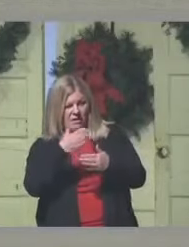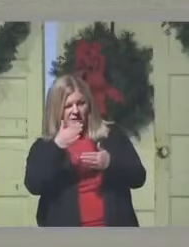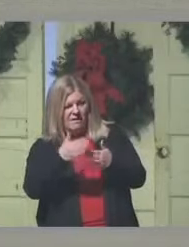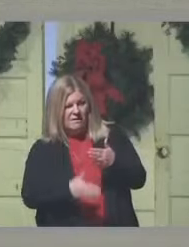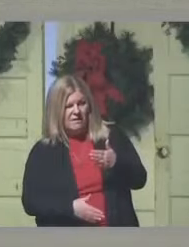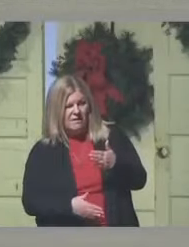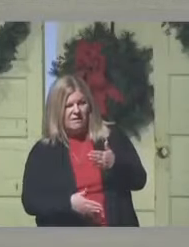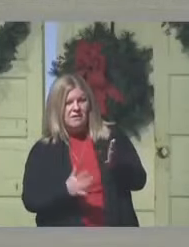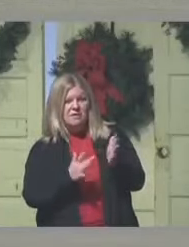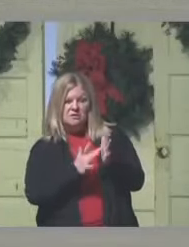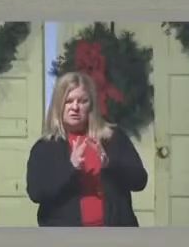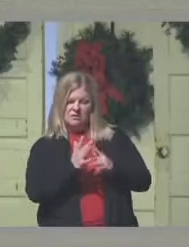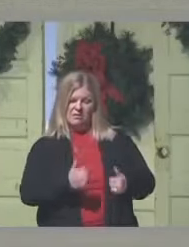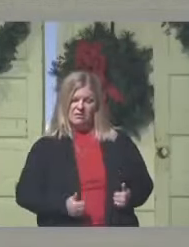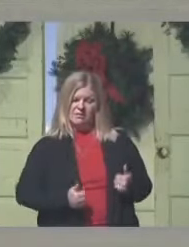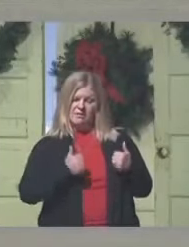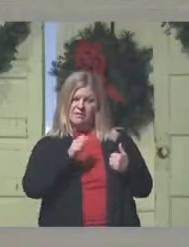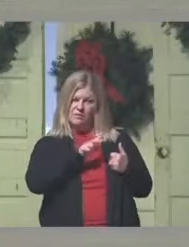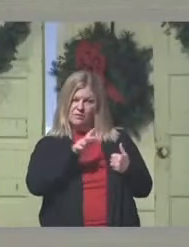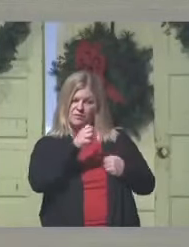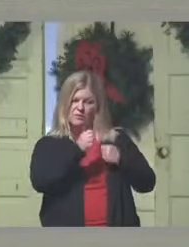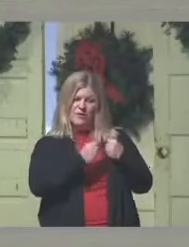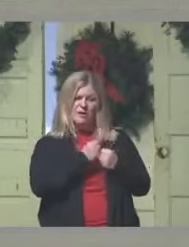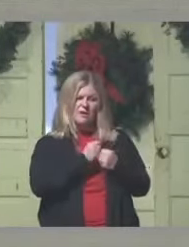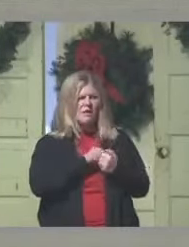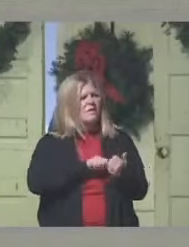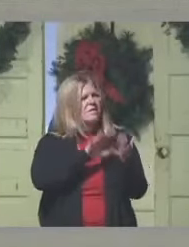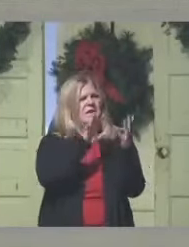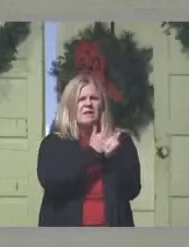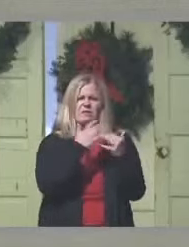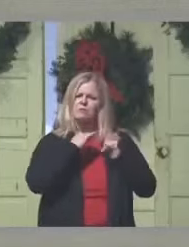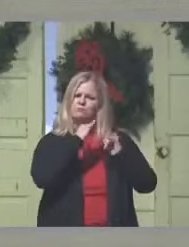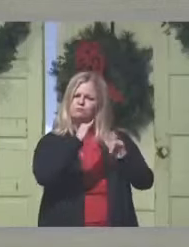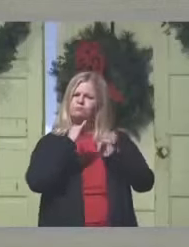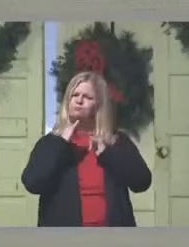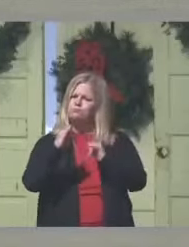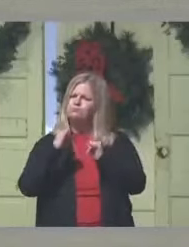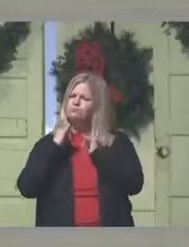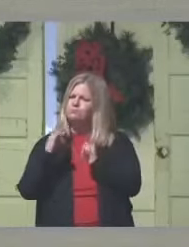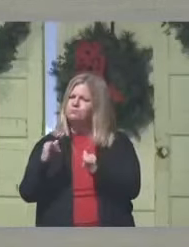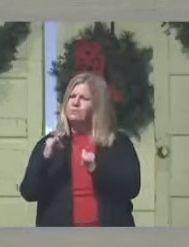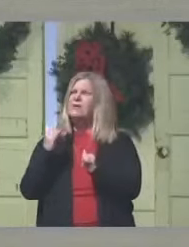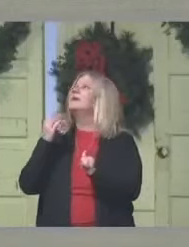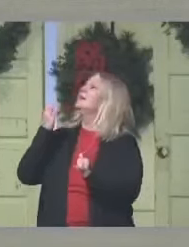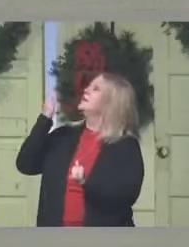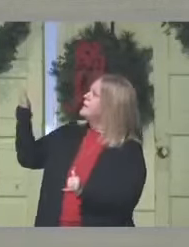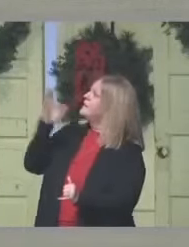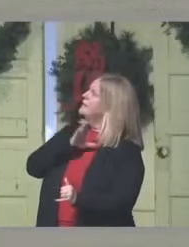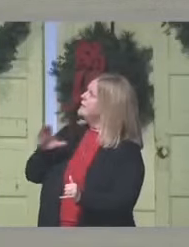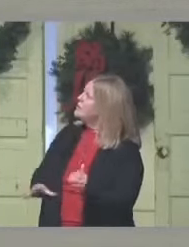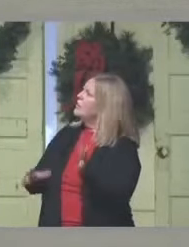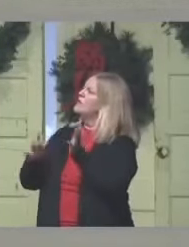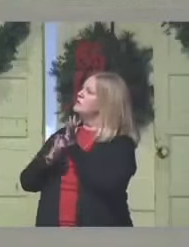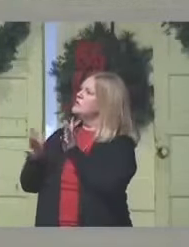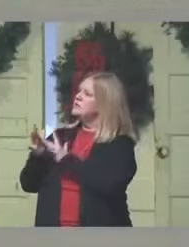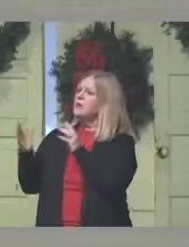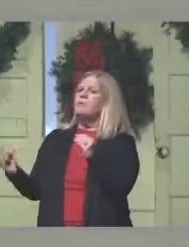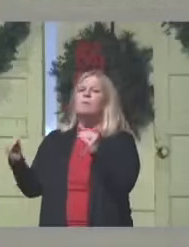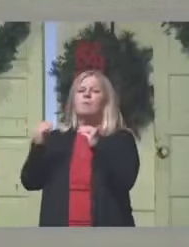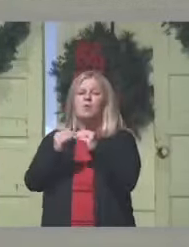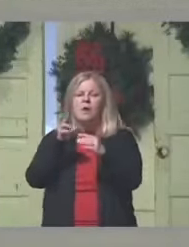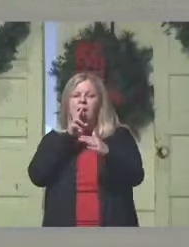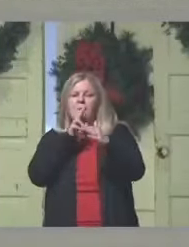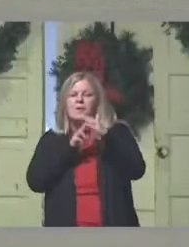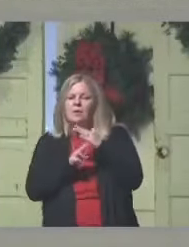as one of us, facing all that we face and more, our Creator, Christ Jesus, would further humble himself